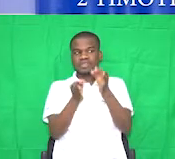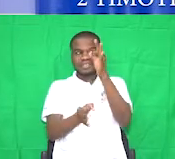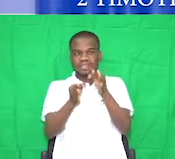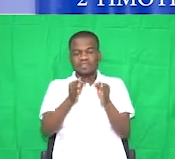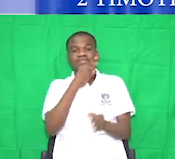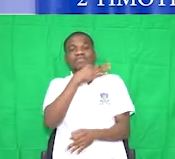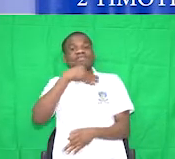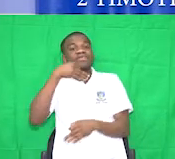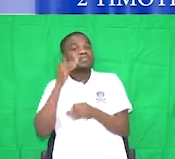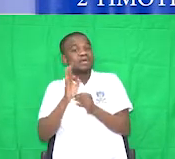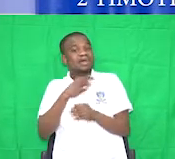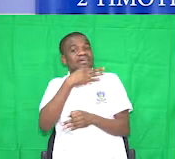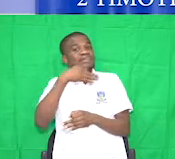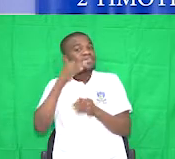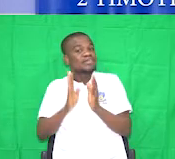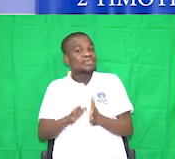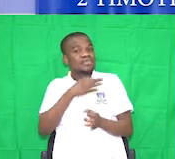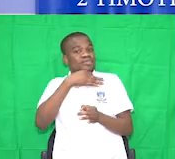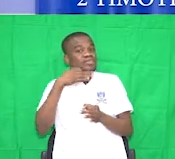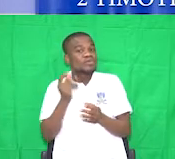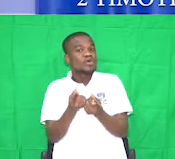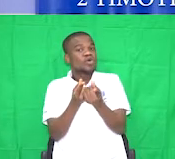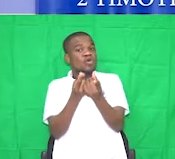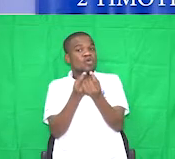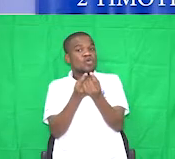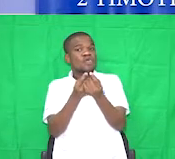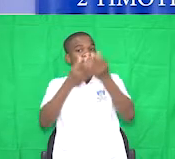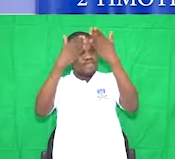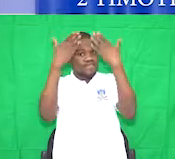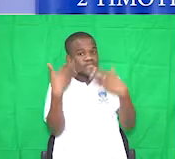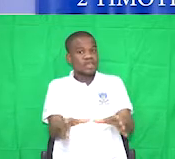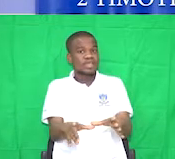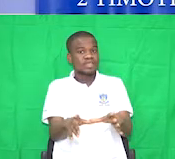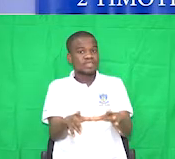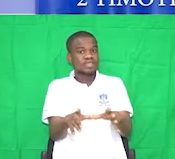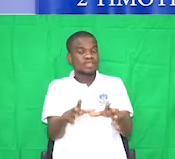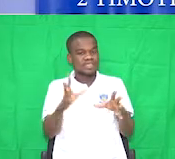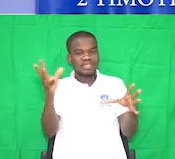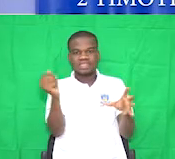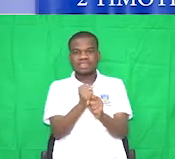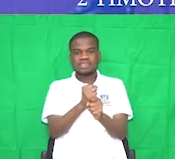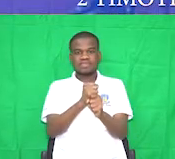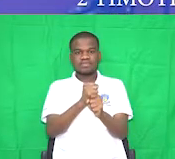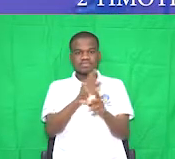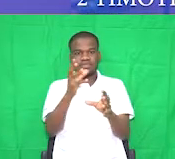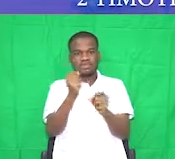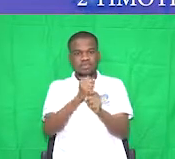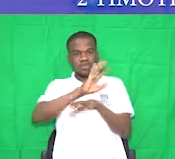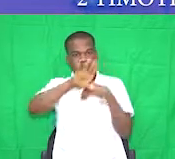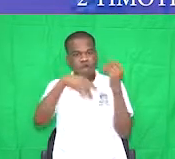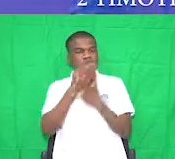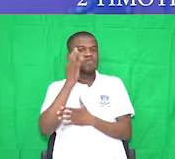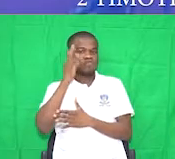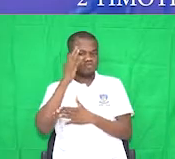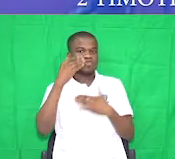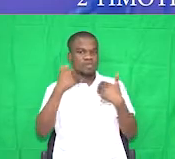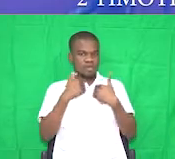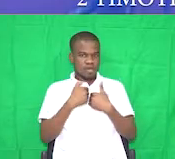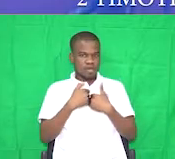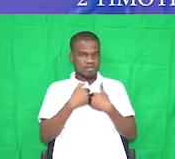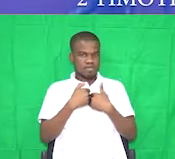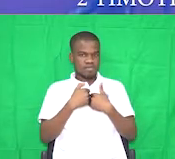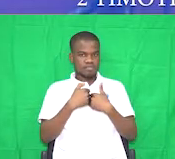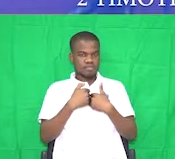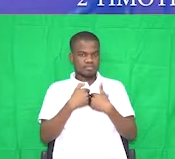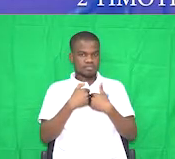farmer who should be first to receive a share of the crops. Reflect on